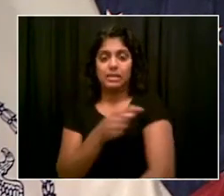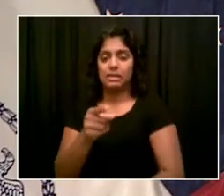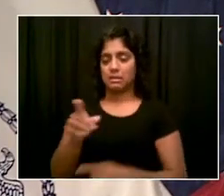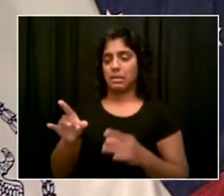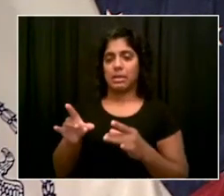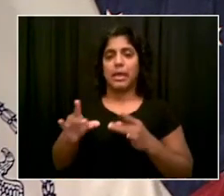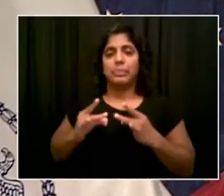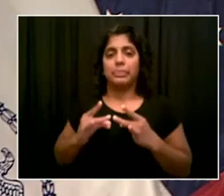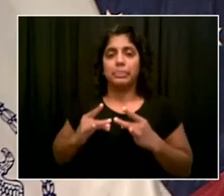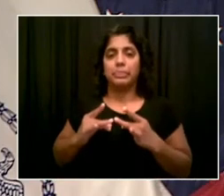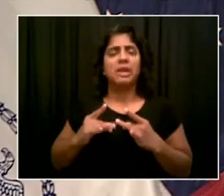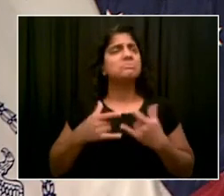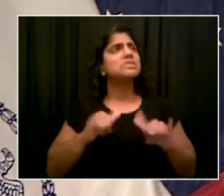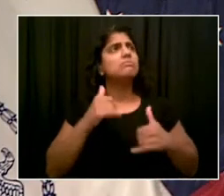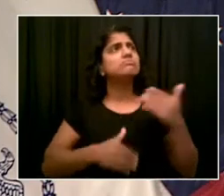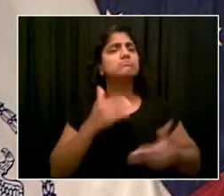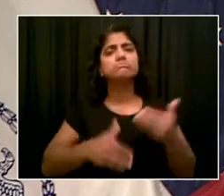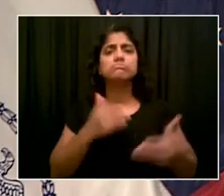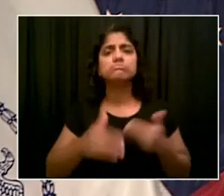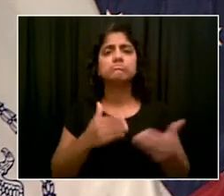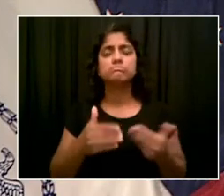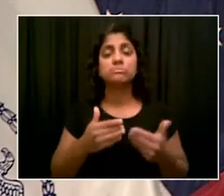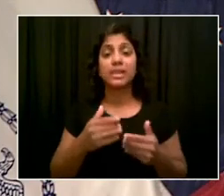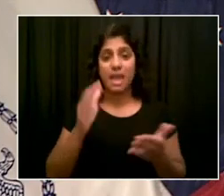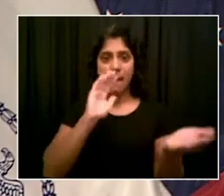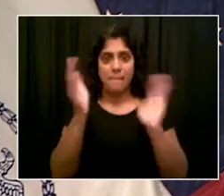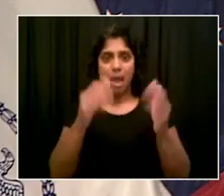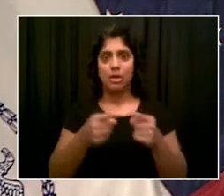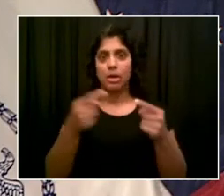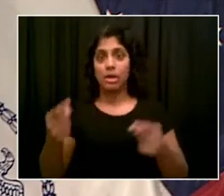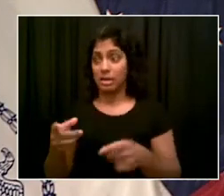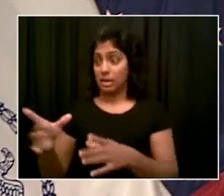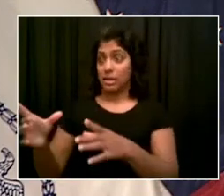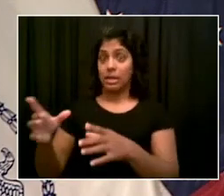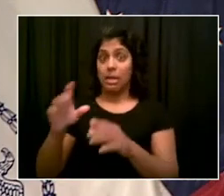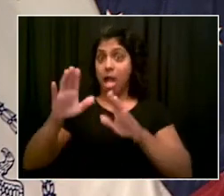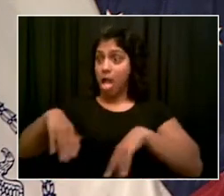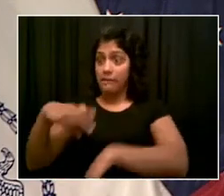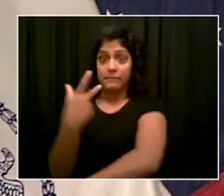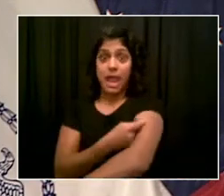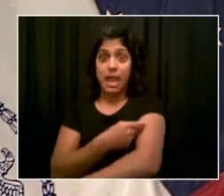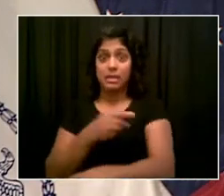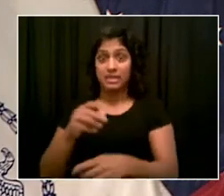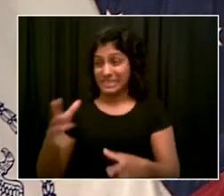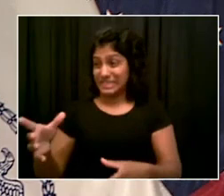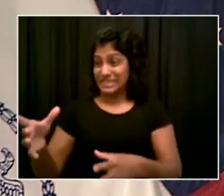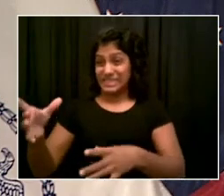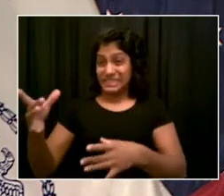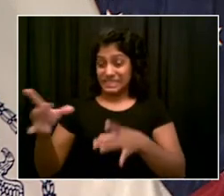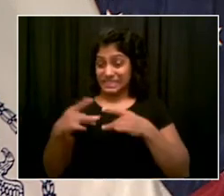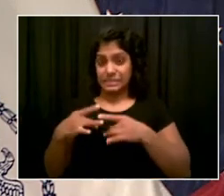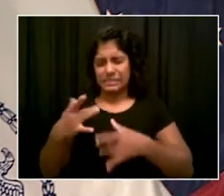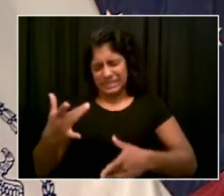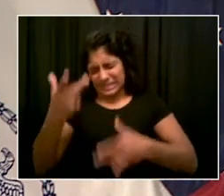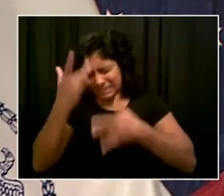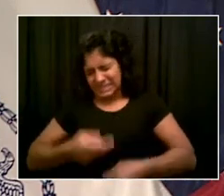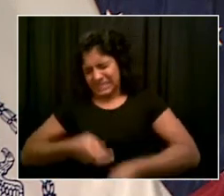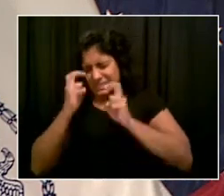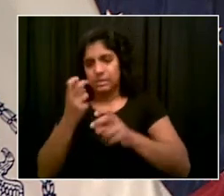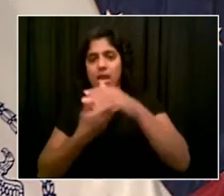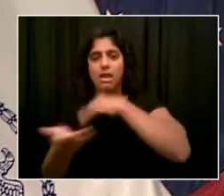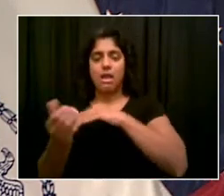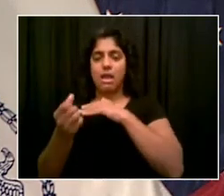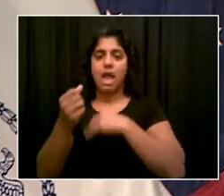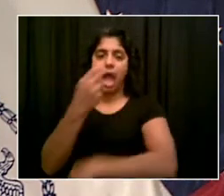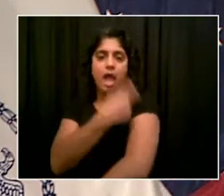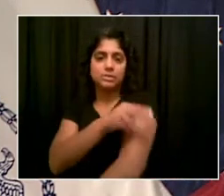vaccine, beyond our wildest dreams, has had a profound impact, saving lives, keeping